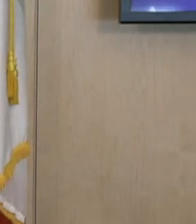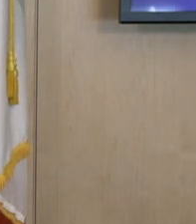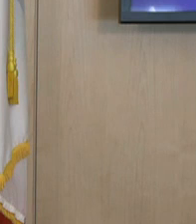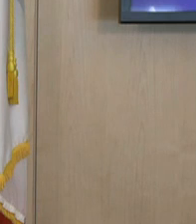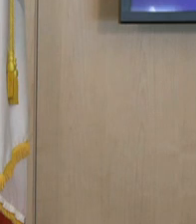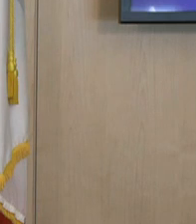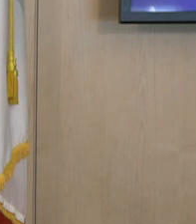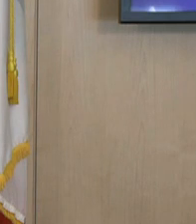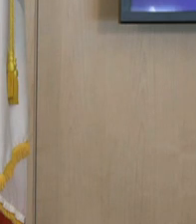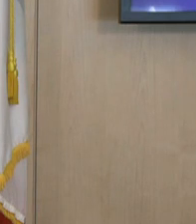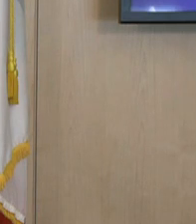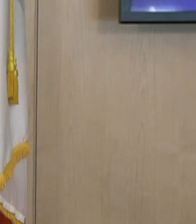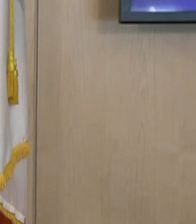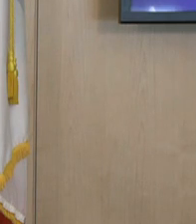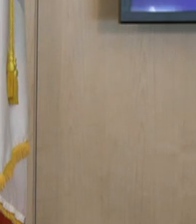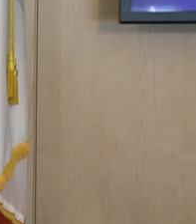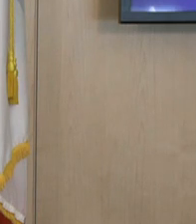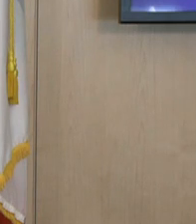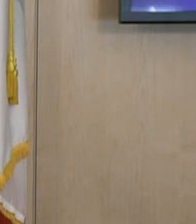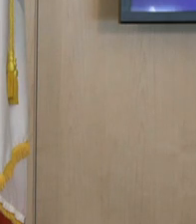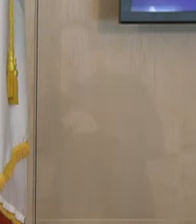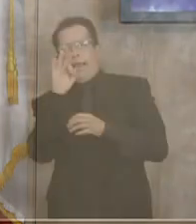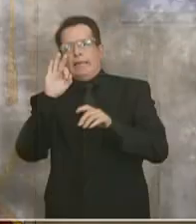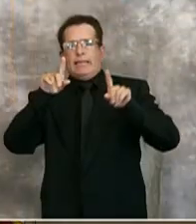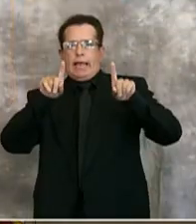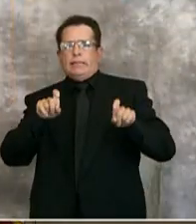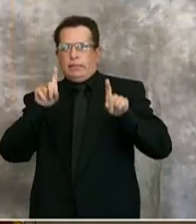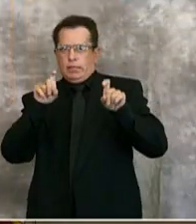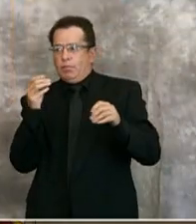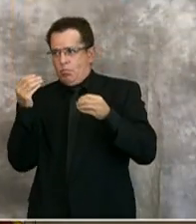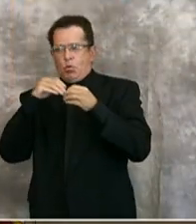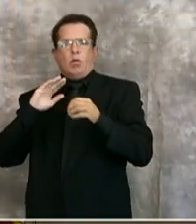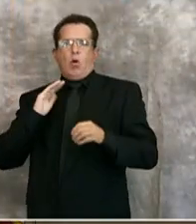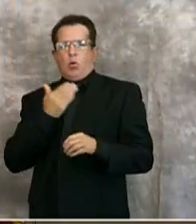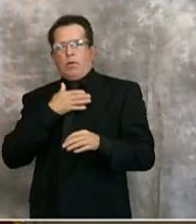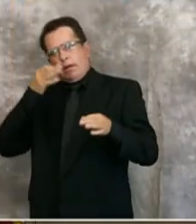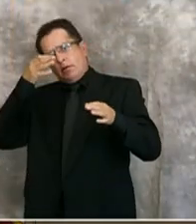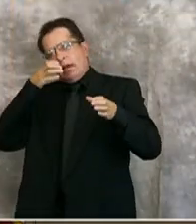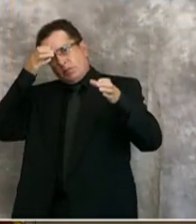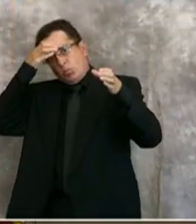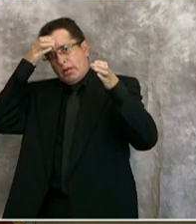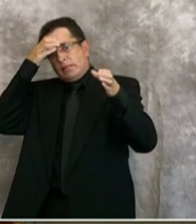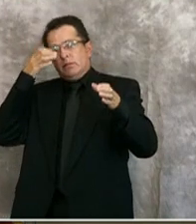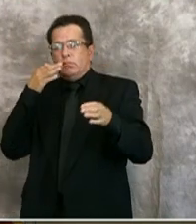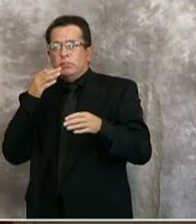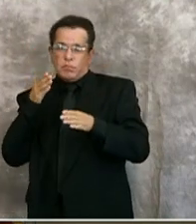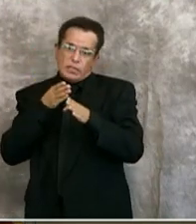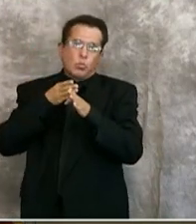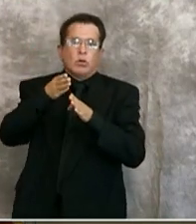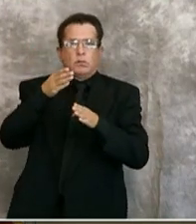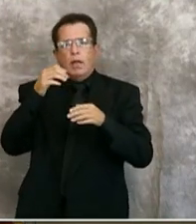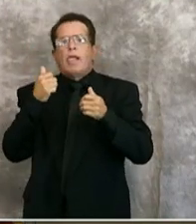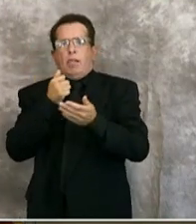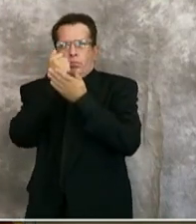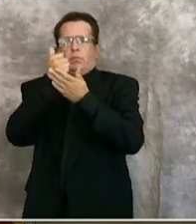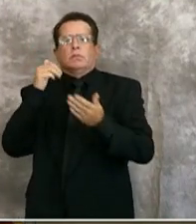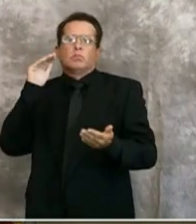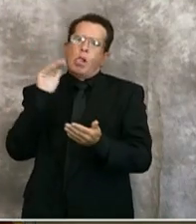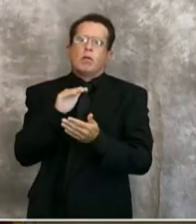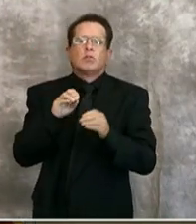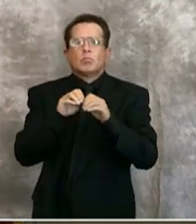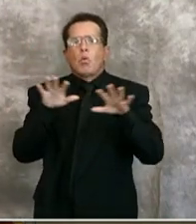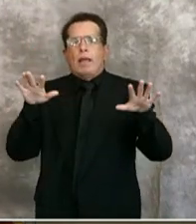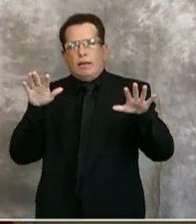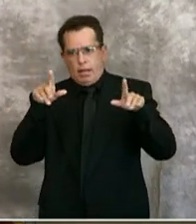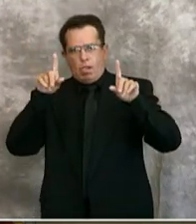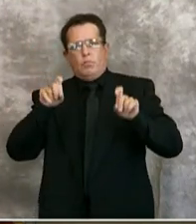to provide COVID-19 testing by leveraging our expertise and infrastructure to help in the fight against COVID for